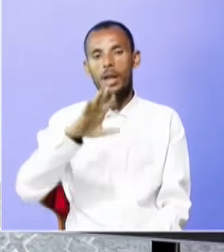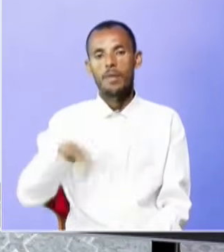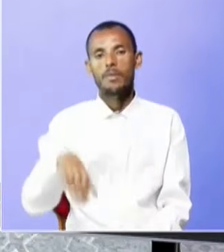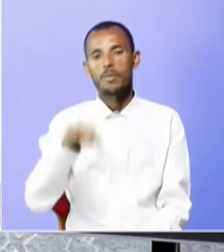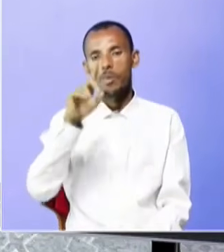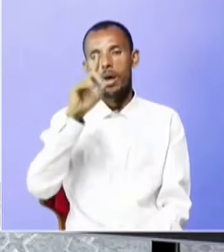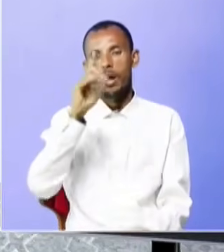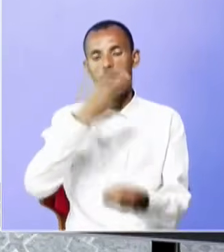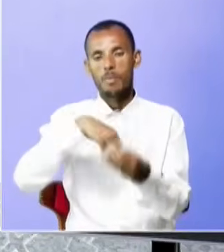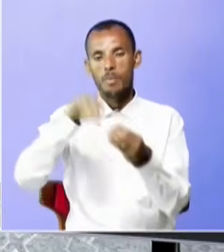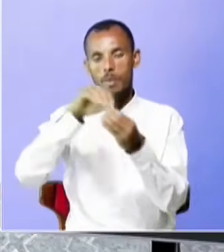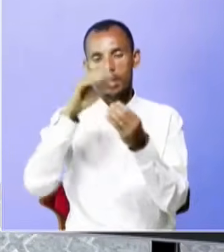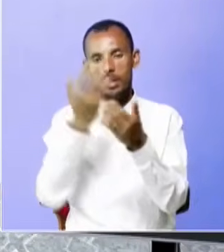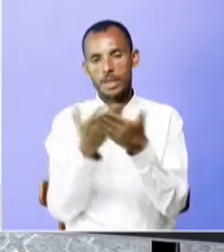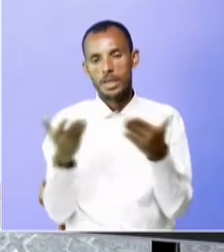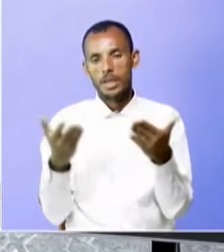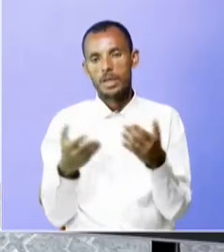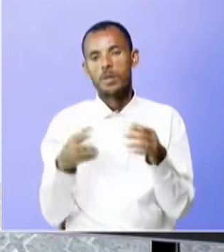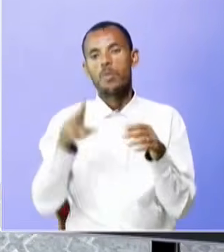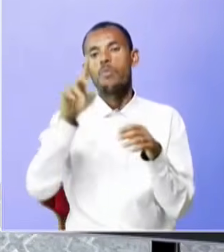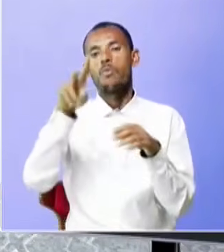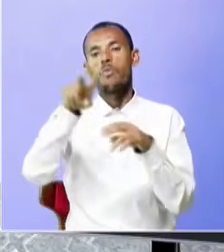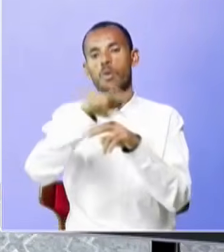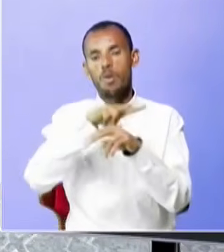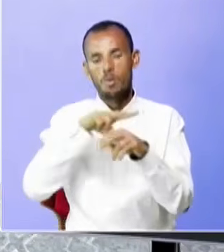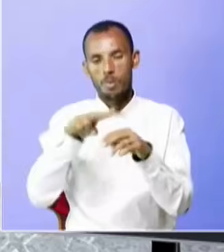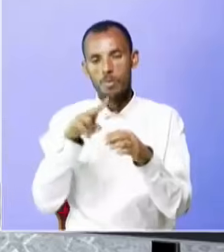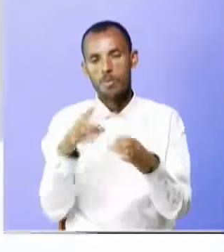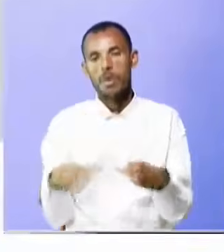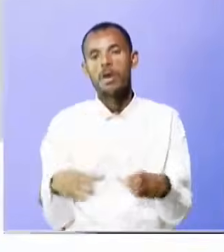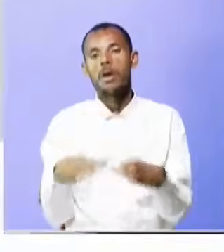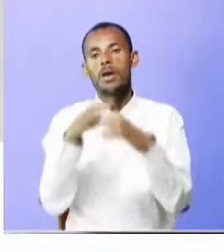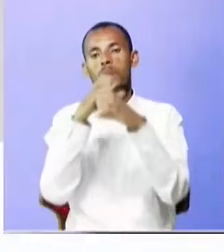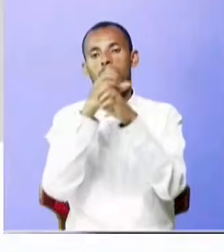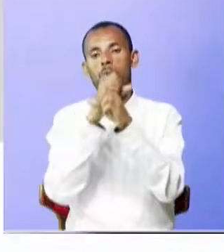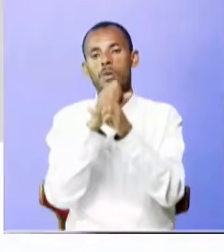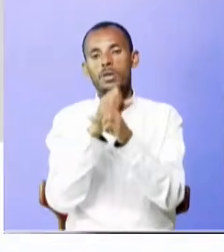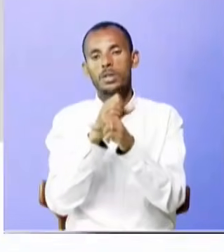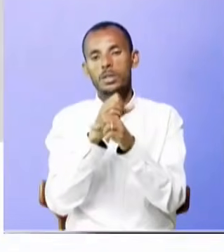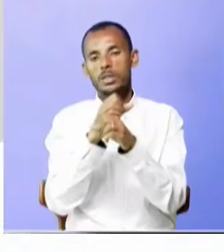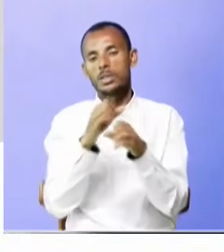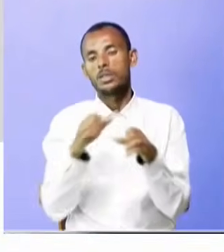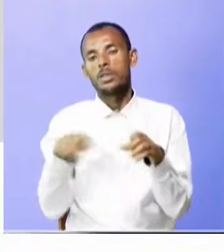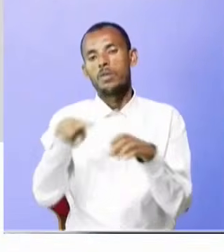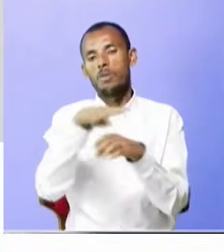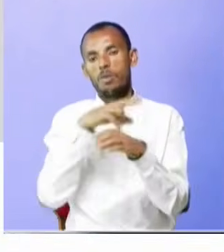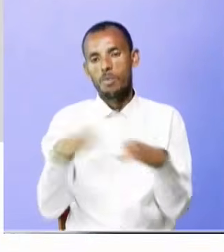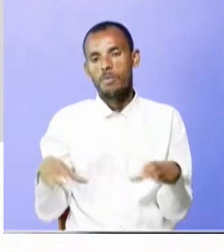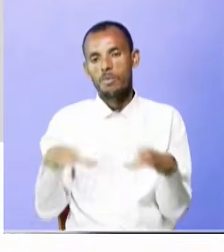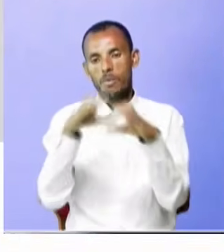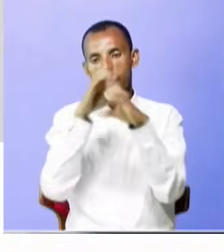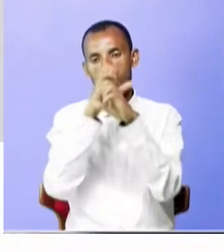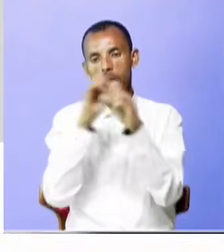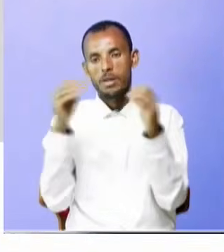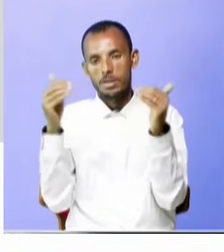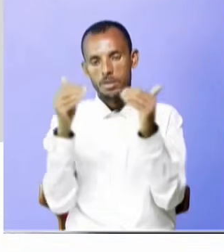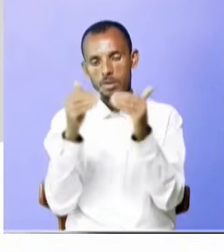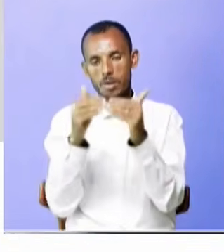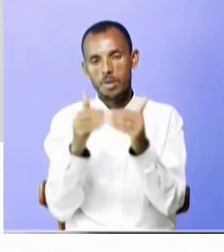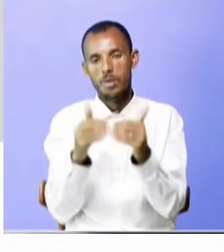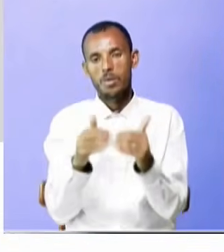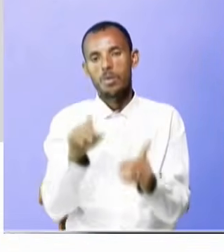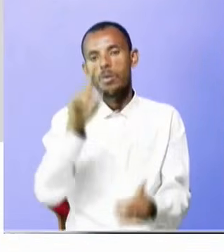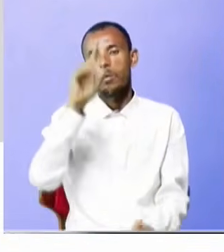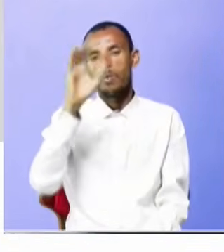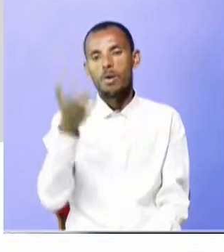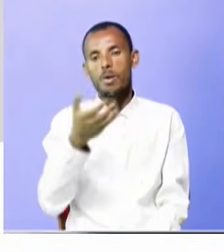more thing, which is about volume of the cone. So the volume of this cone becomes